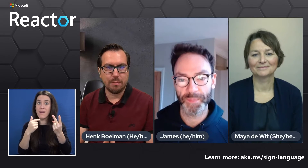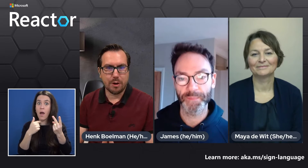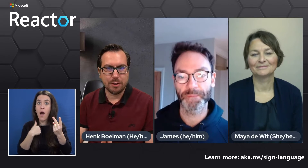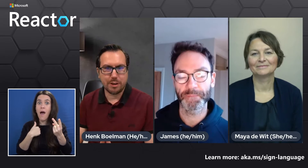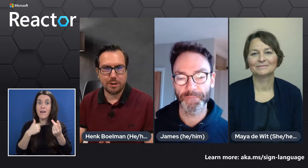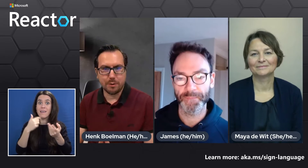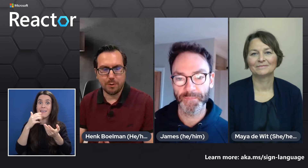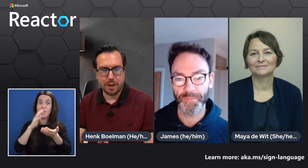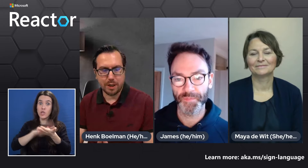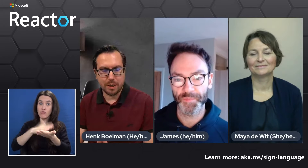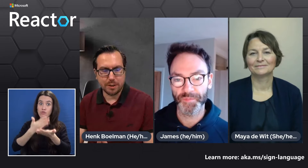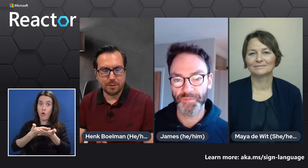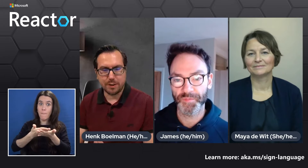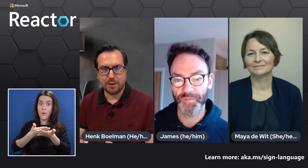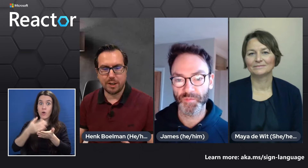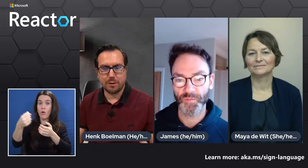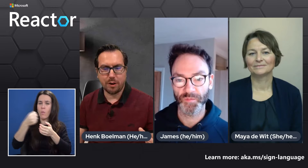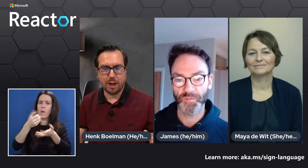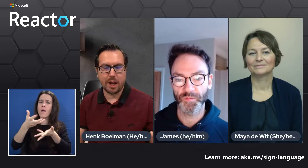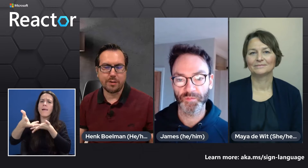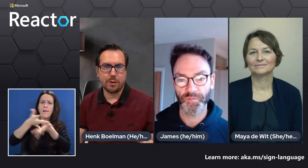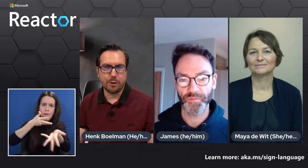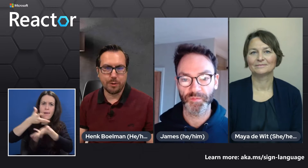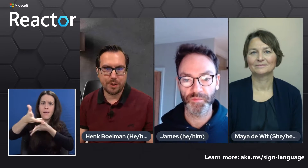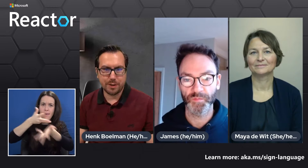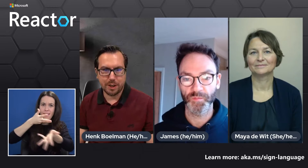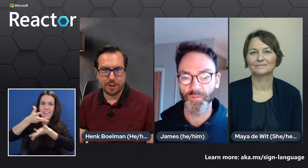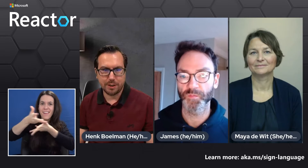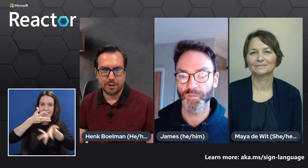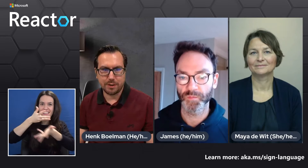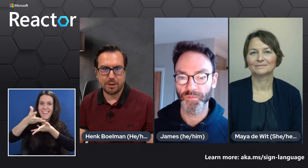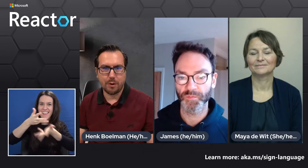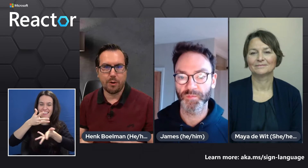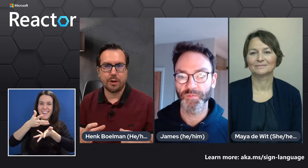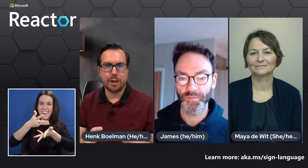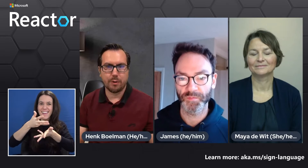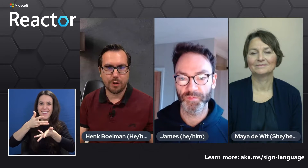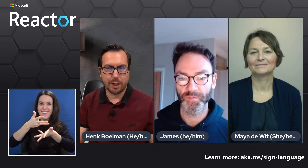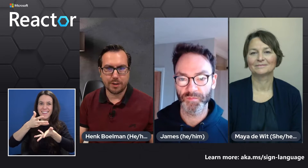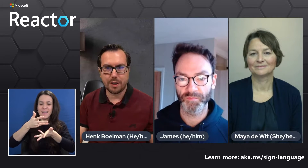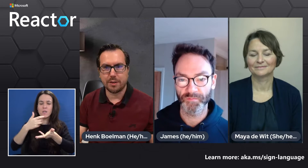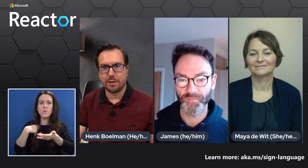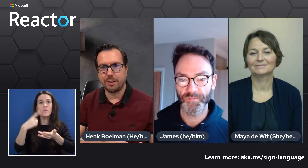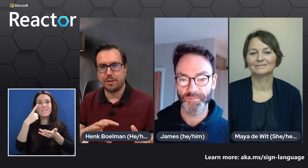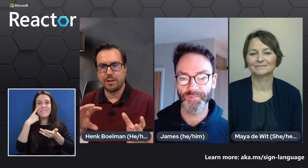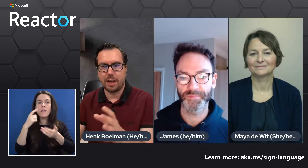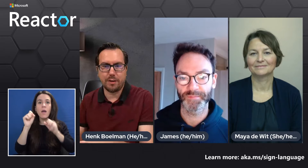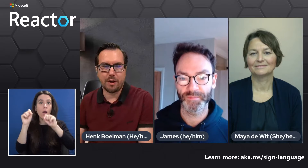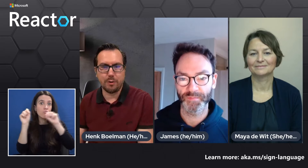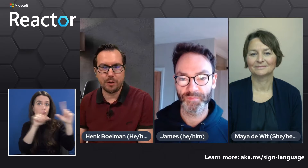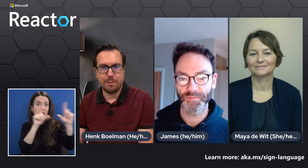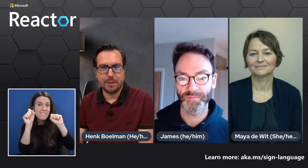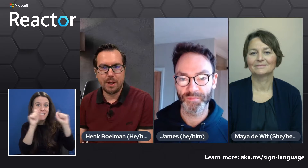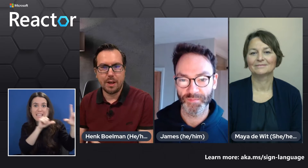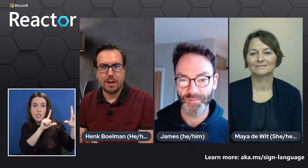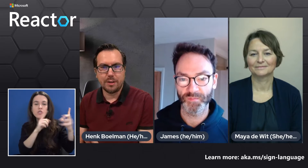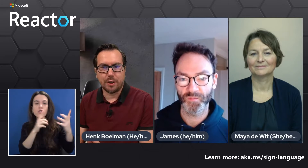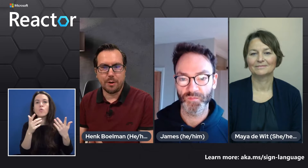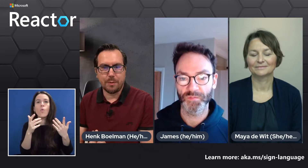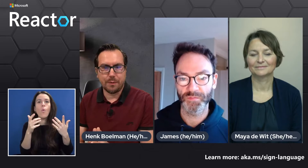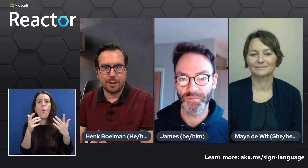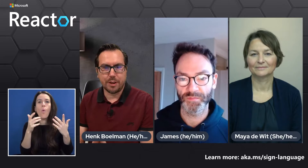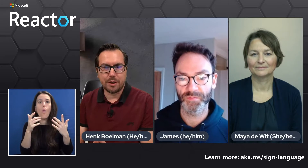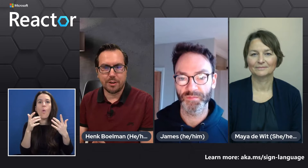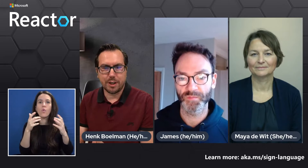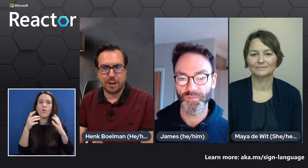what we mostly do is we try to collect all the presentations or recordings and try to send it over.